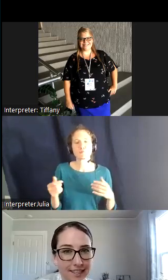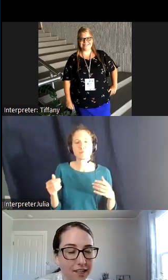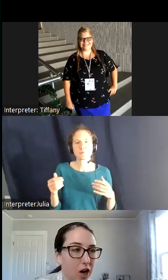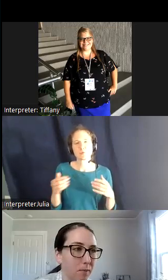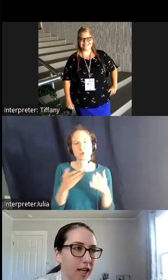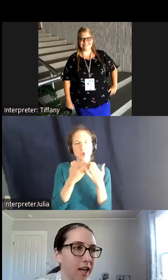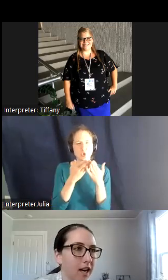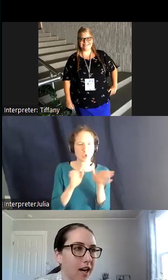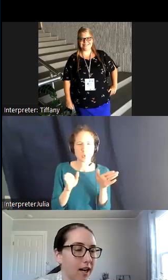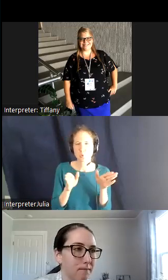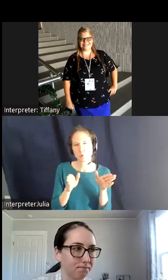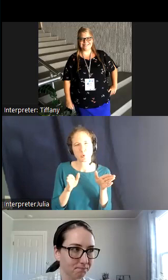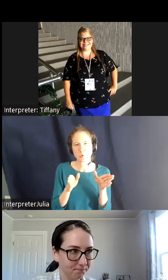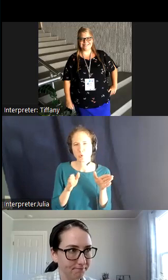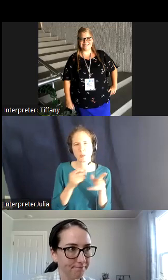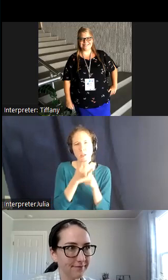this exact topic.